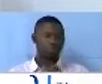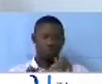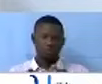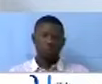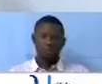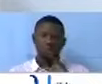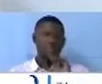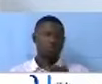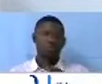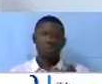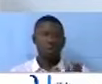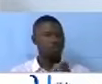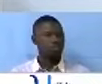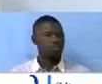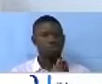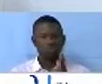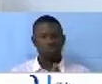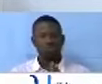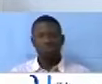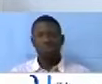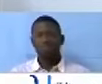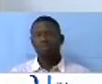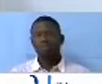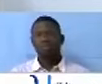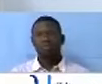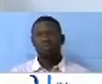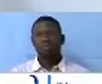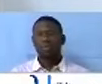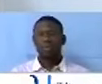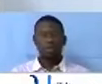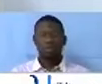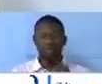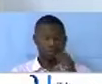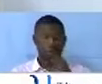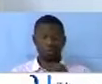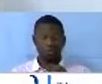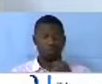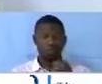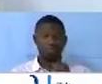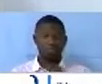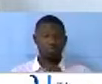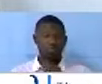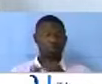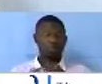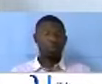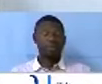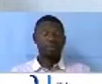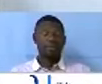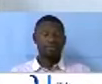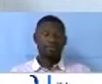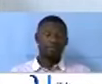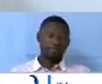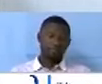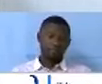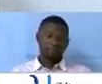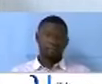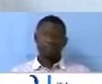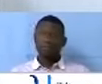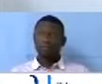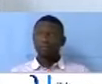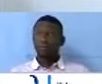tamen. And actually, I was trying to protect myself again. Te bo wona ma ngi jëma ar suma bop bi